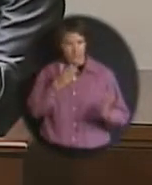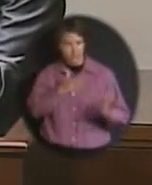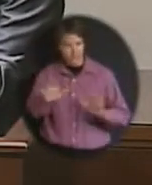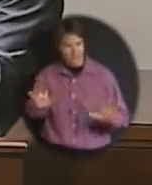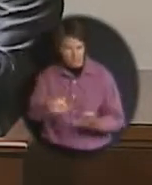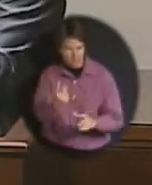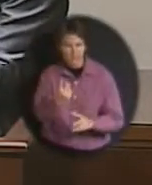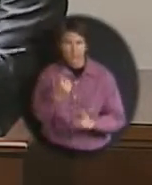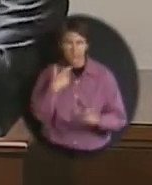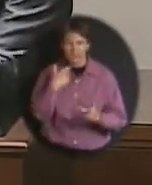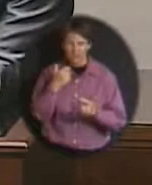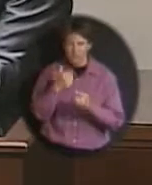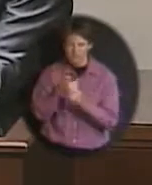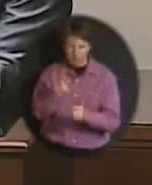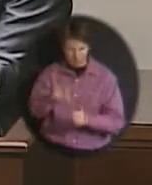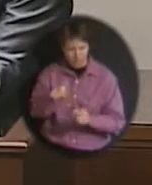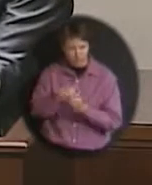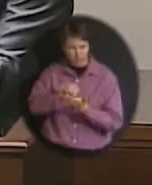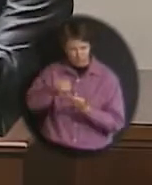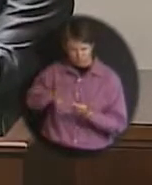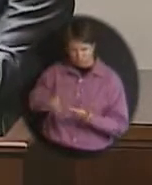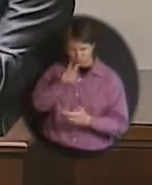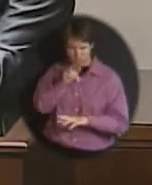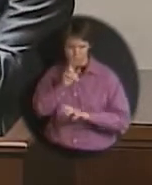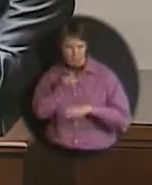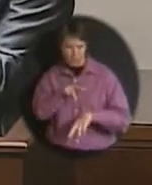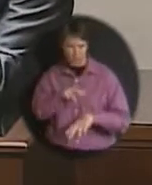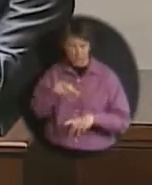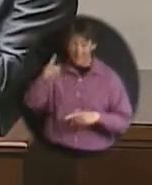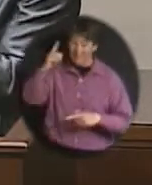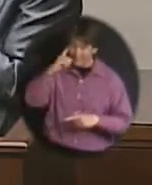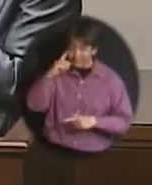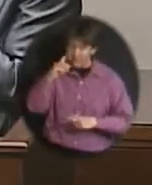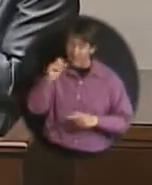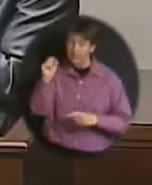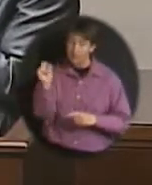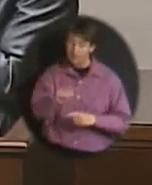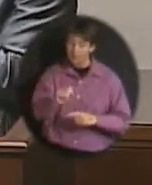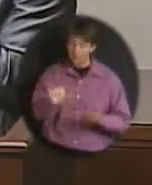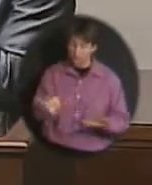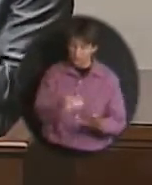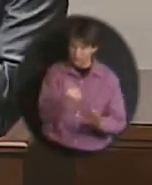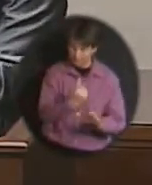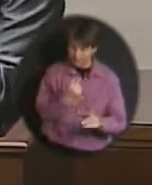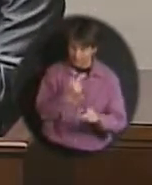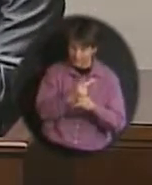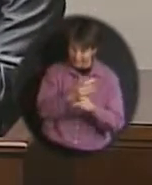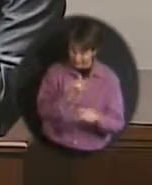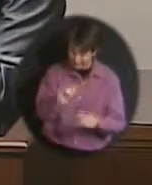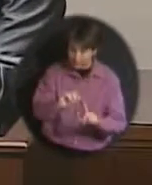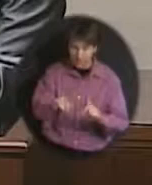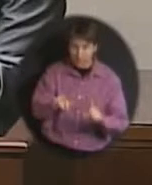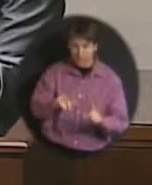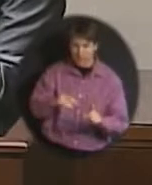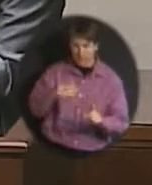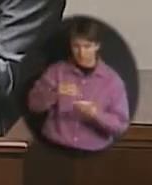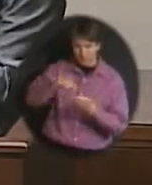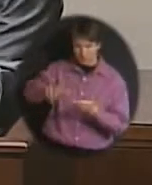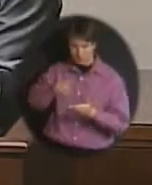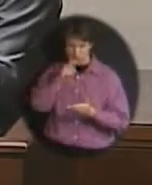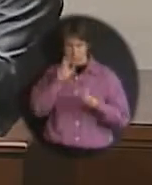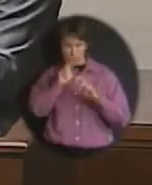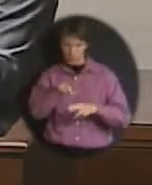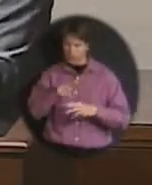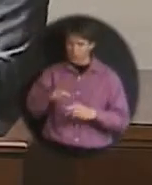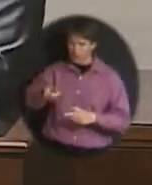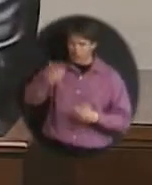provide that follow-up. I think we're doing something about it, but we're not being transparent with students what we're doing. Okay,